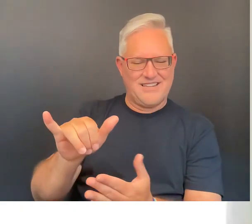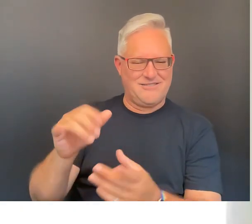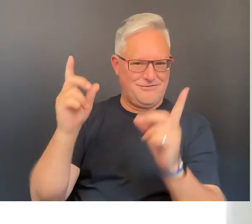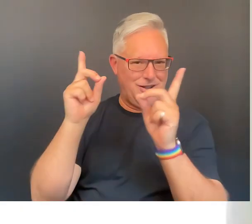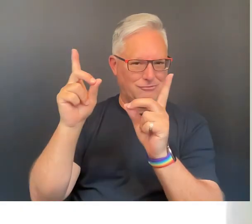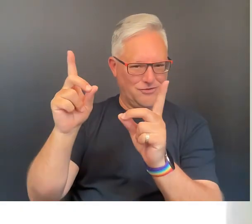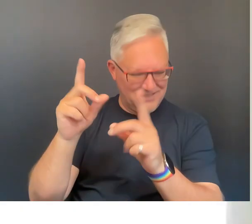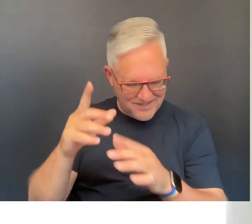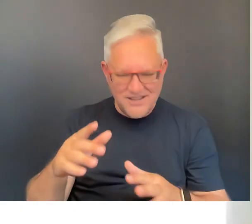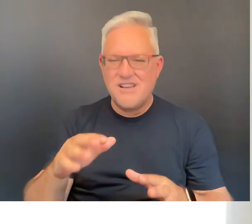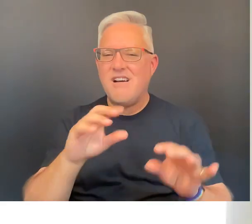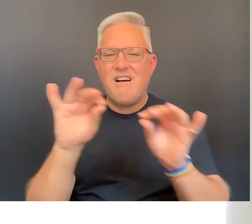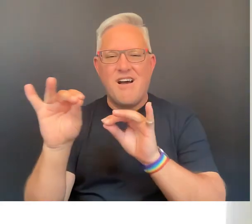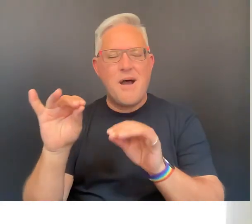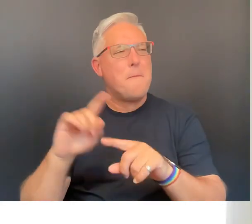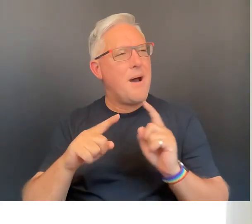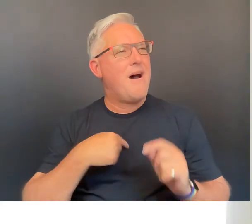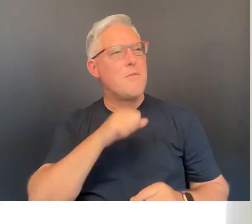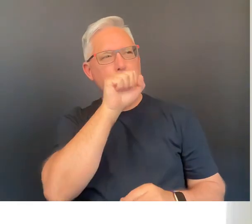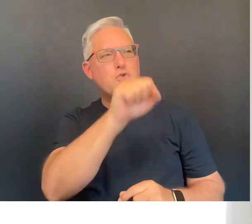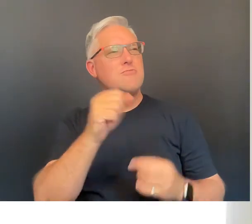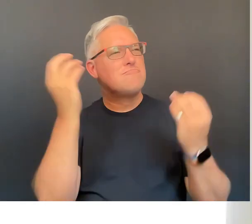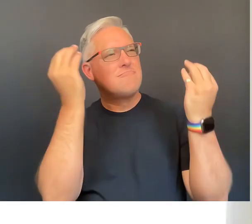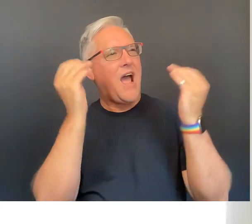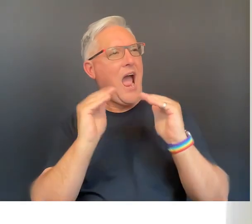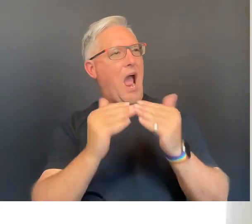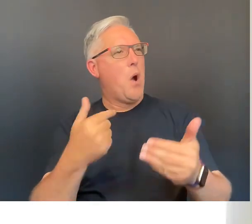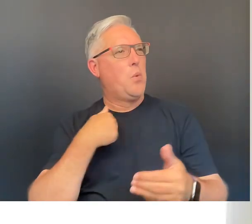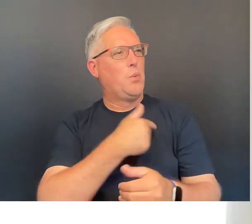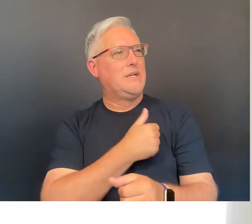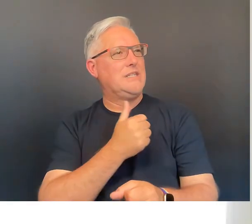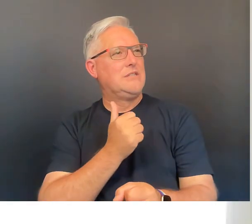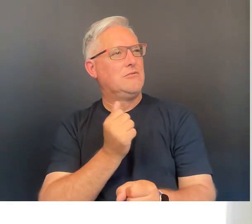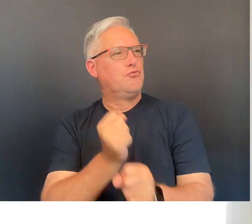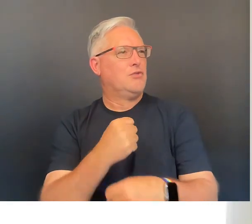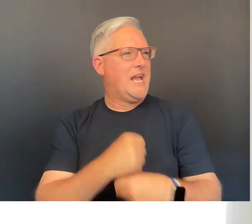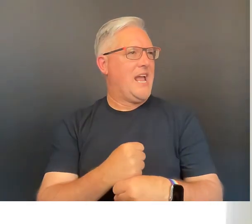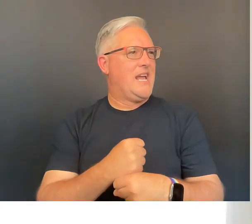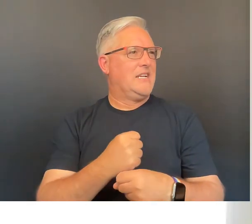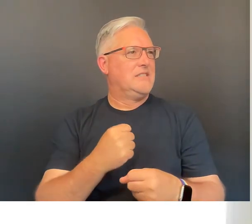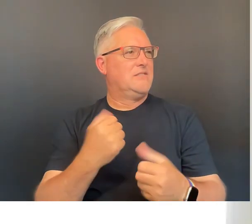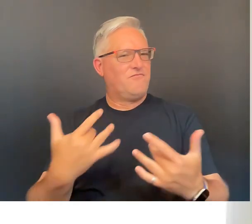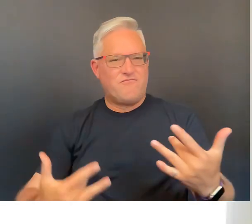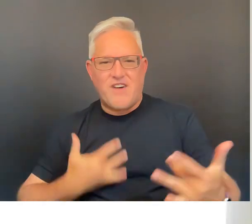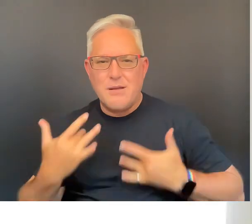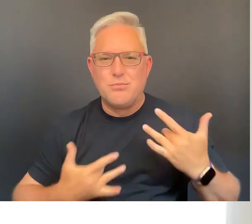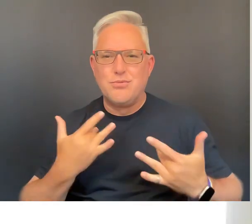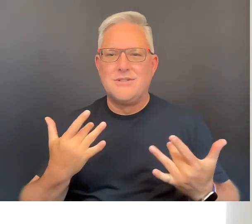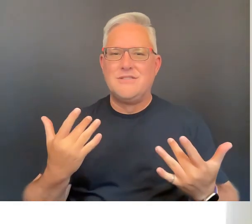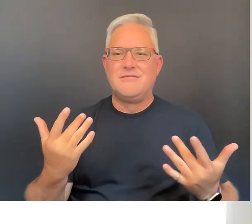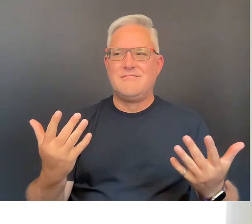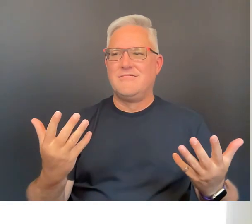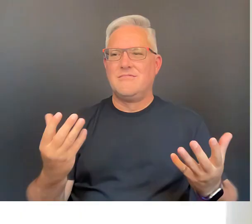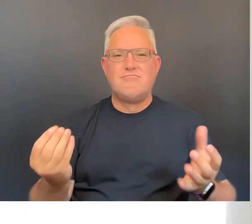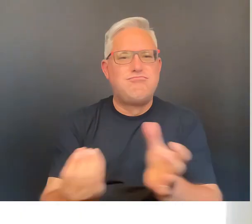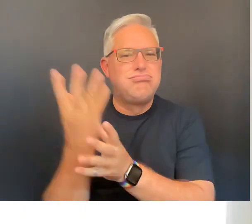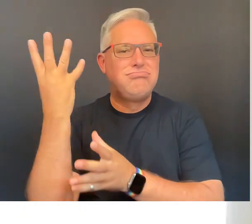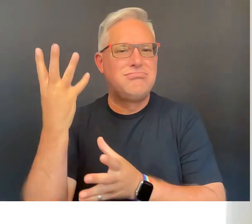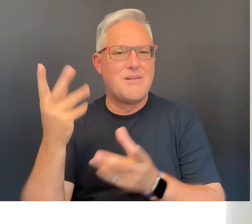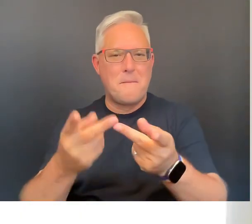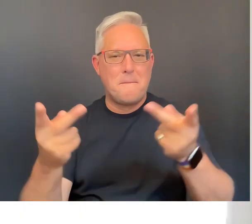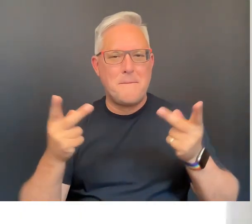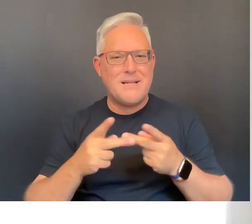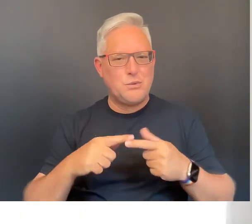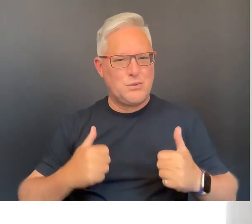into thinking about how we create vibrant, thriving places to live. And when I